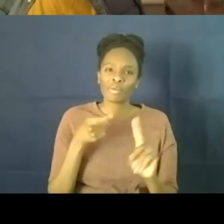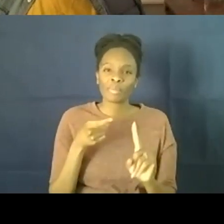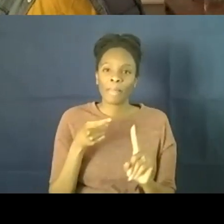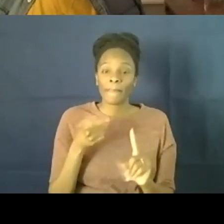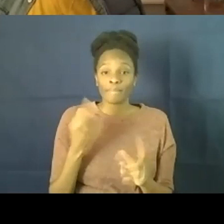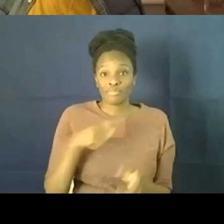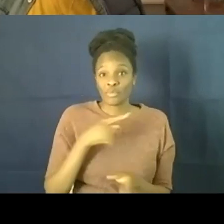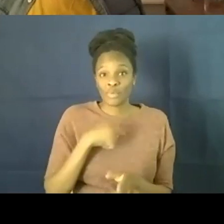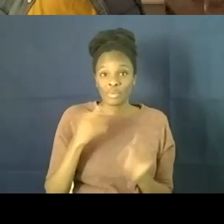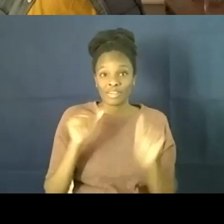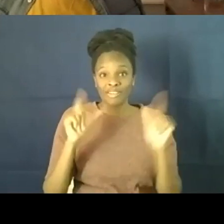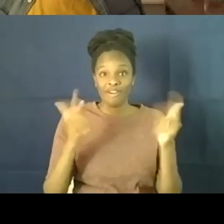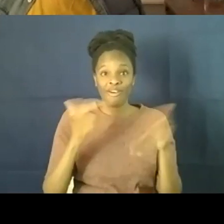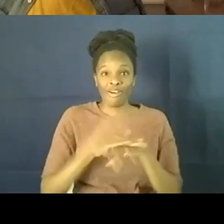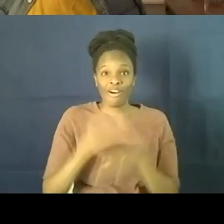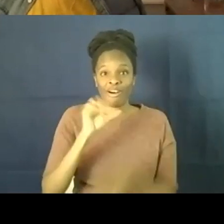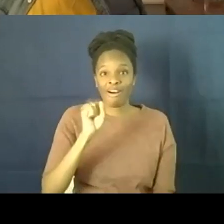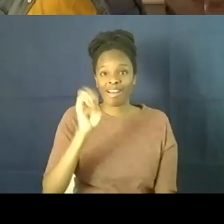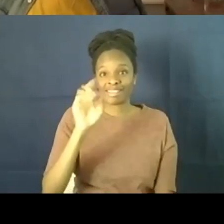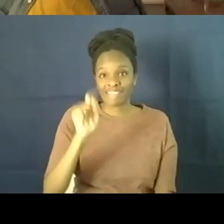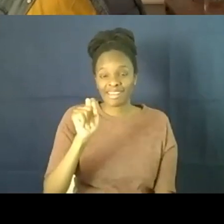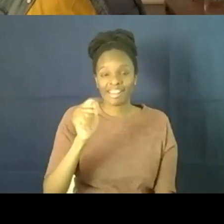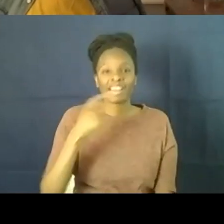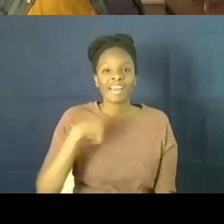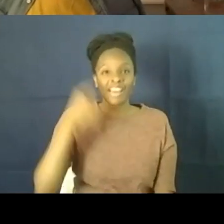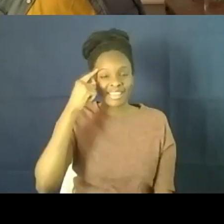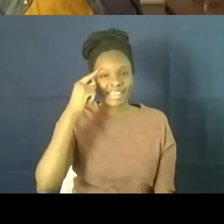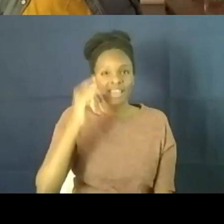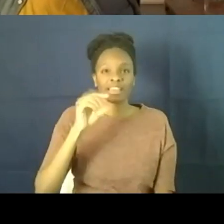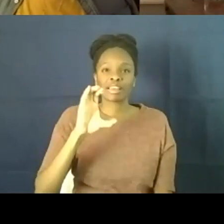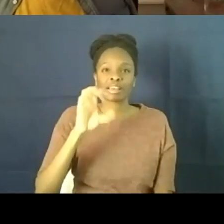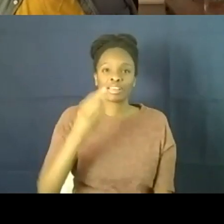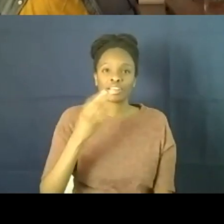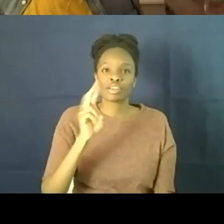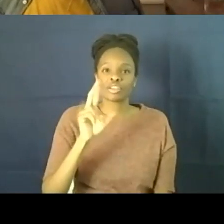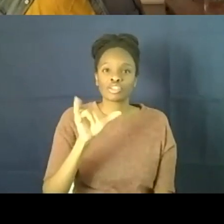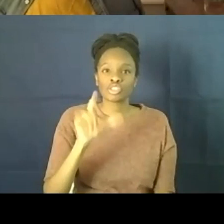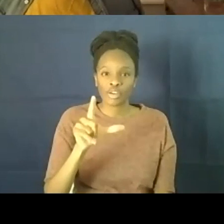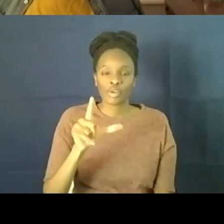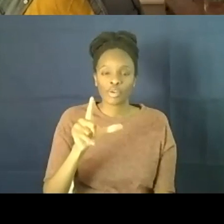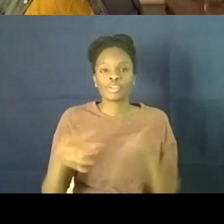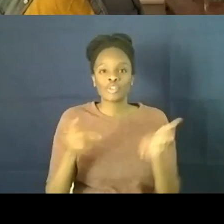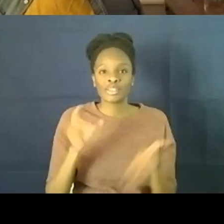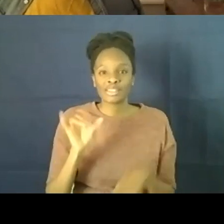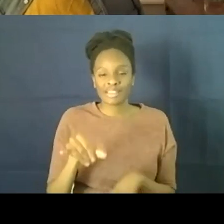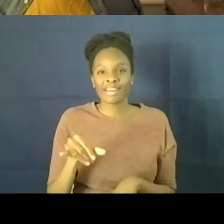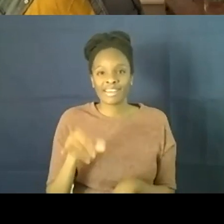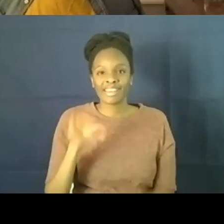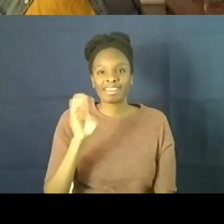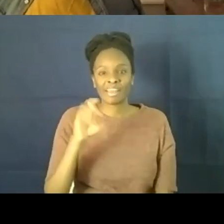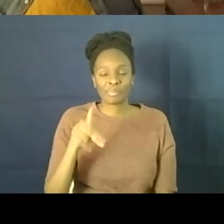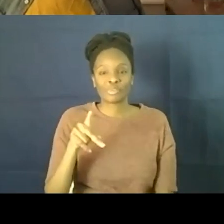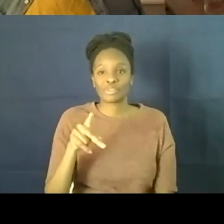set. I think Cheryl Dunier, who directed that episode, Yvette Nicole Brown, like it came out